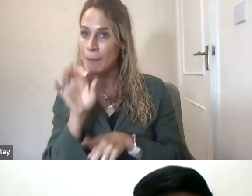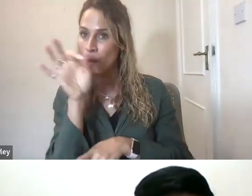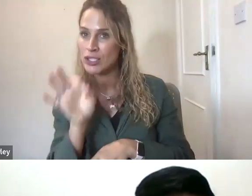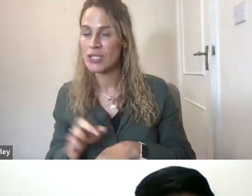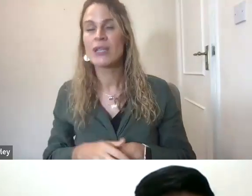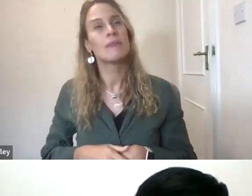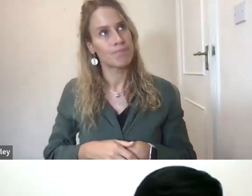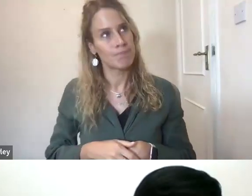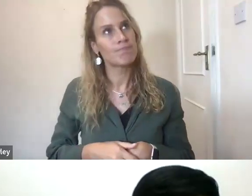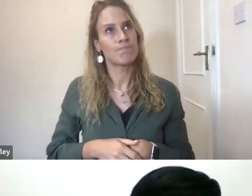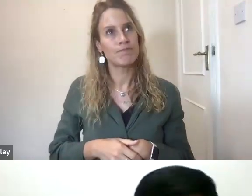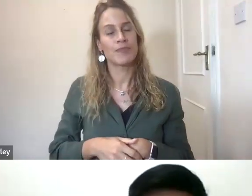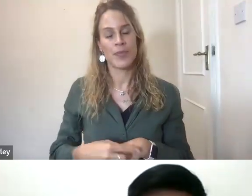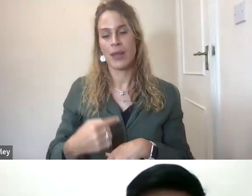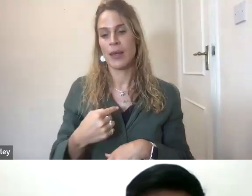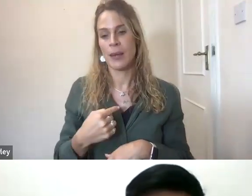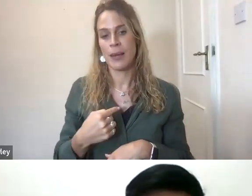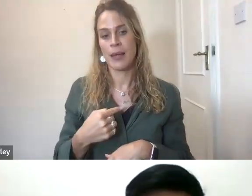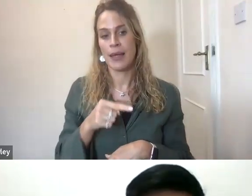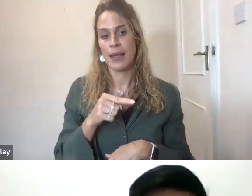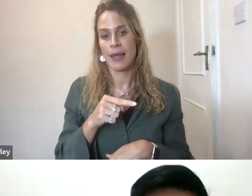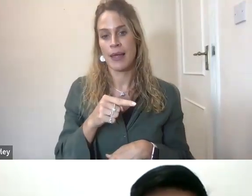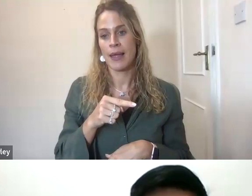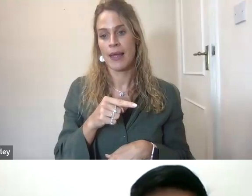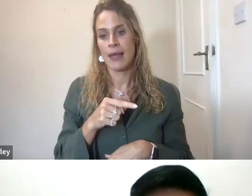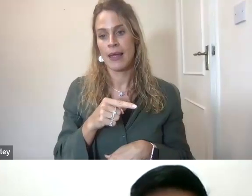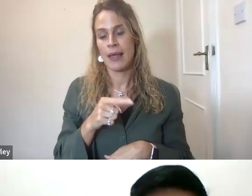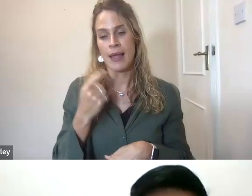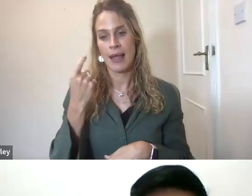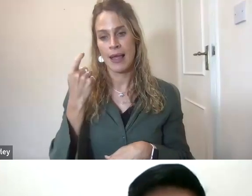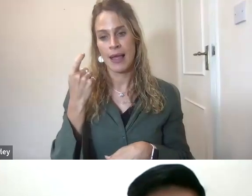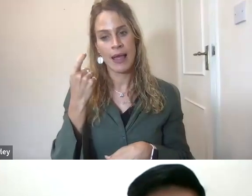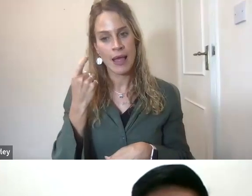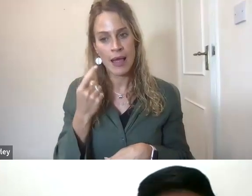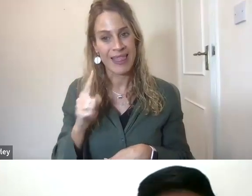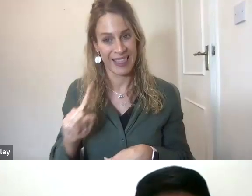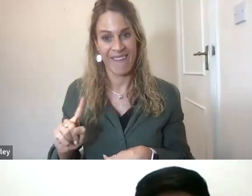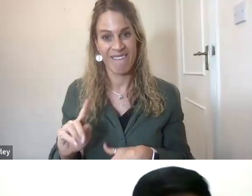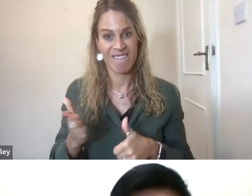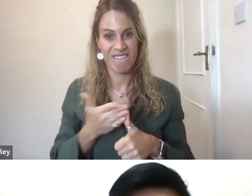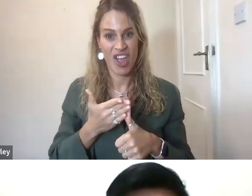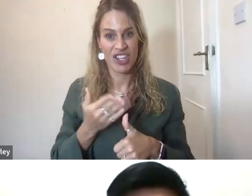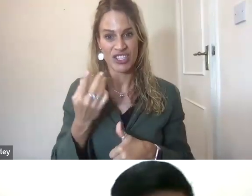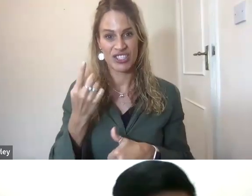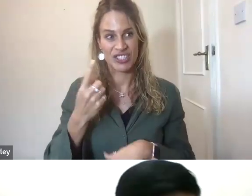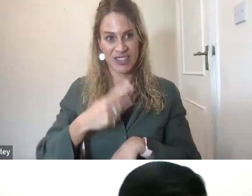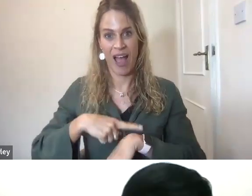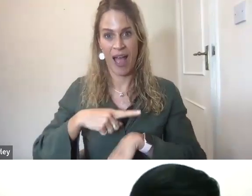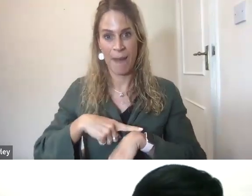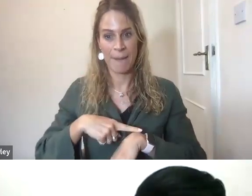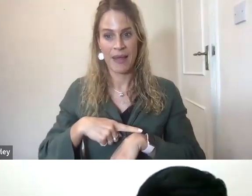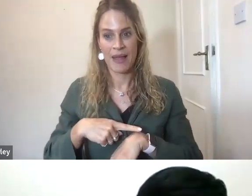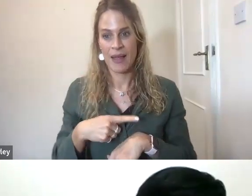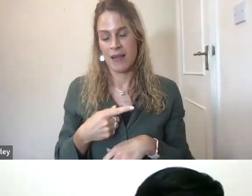Yeah, actually, May's poem, the Pasham, I think this is the first time. Well, I haven't published a lot, to be